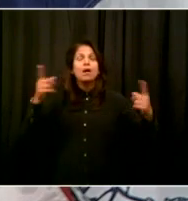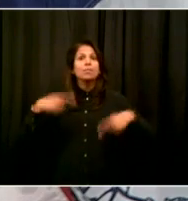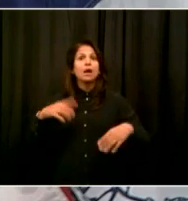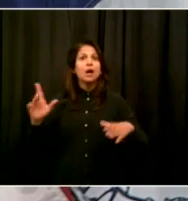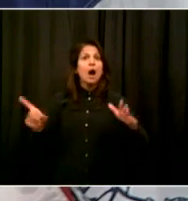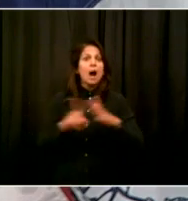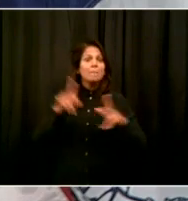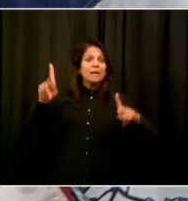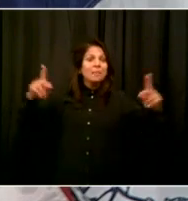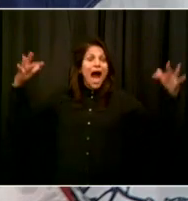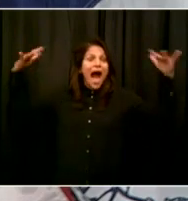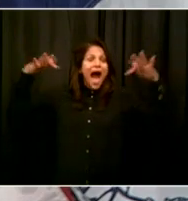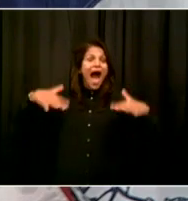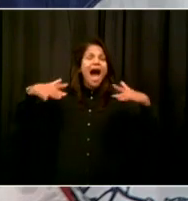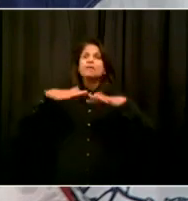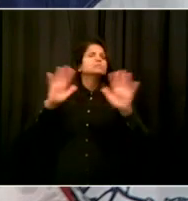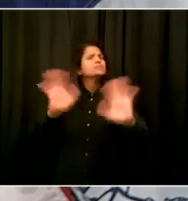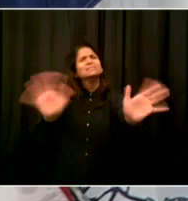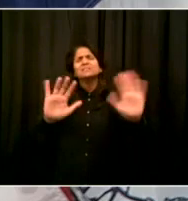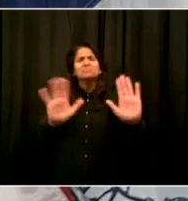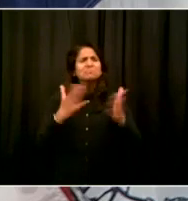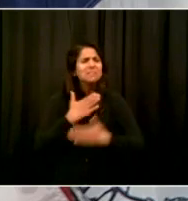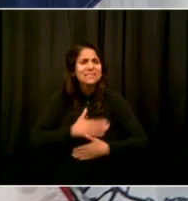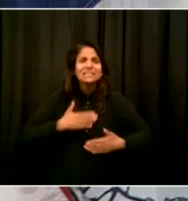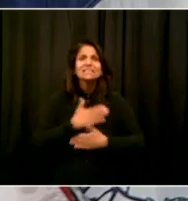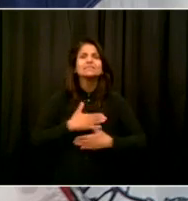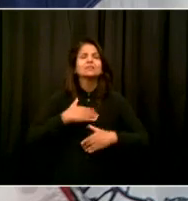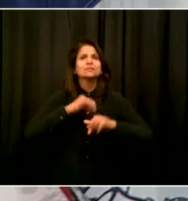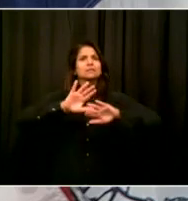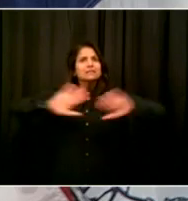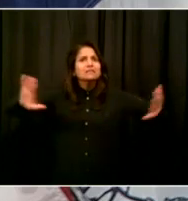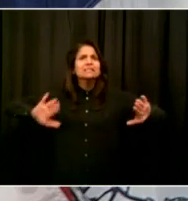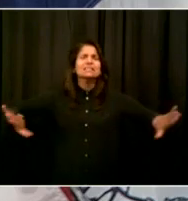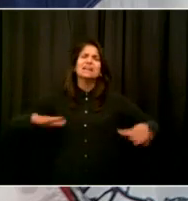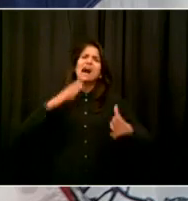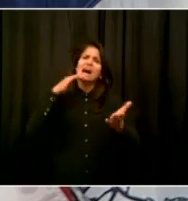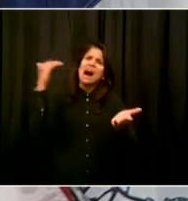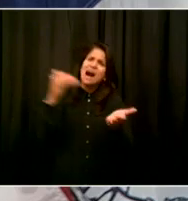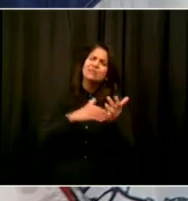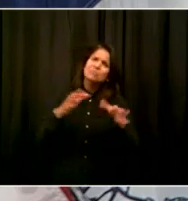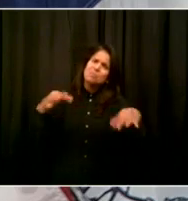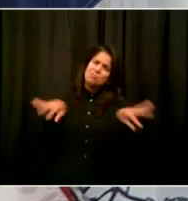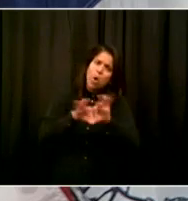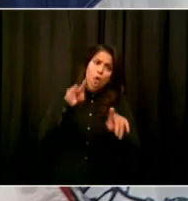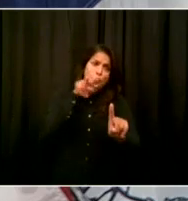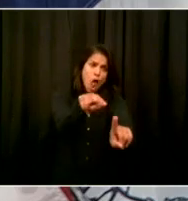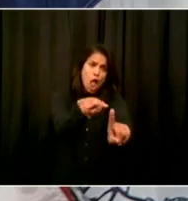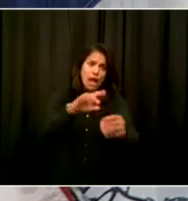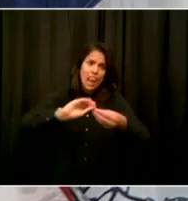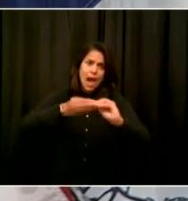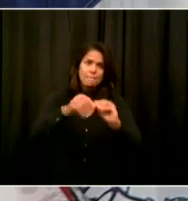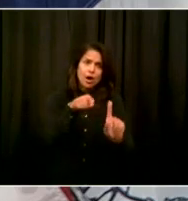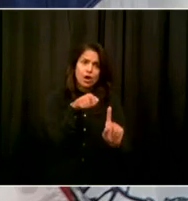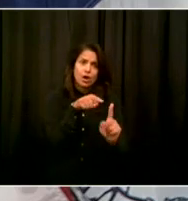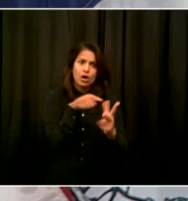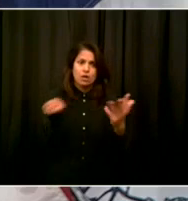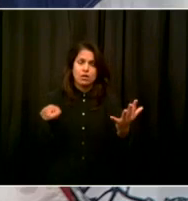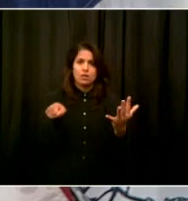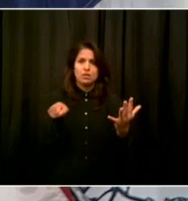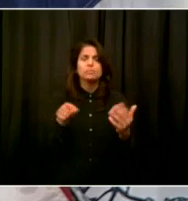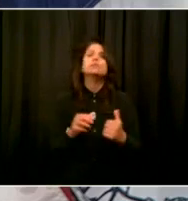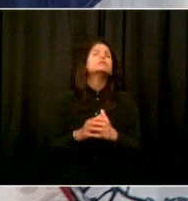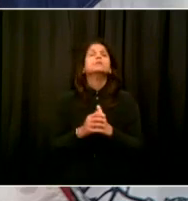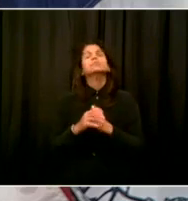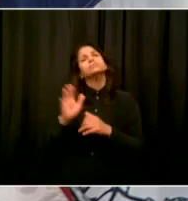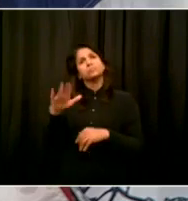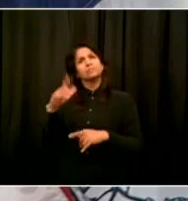be the case, because if you look at the numbers that we're going to go over now, you're going to see loud and clear we're in a dangerous situation, and